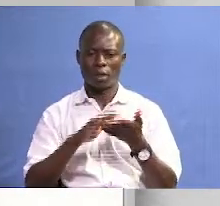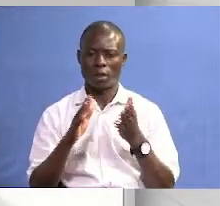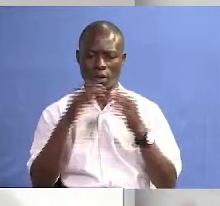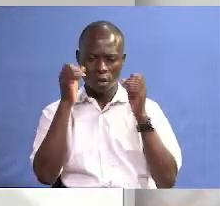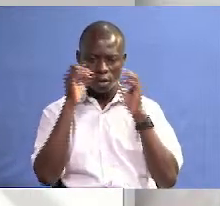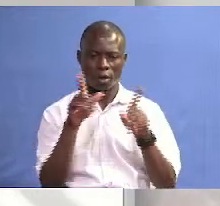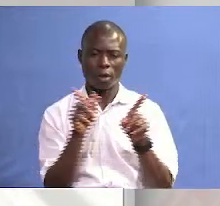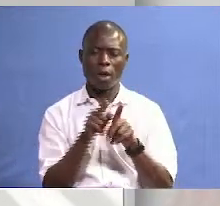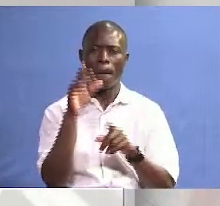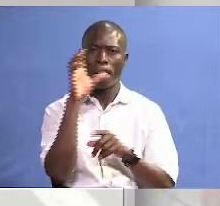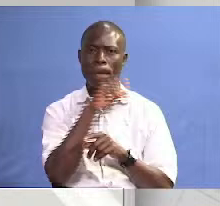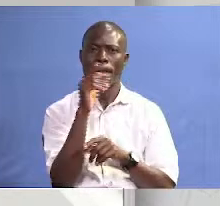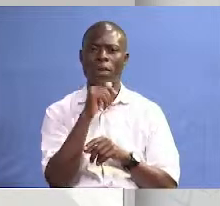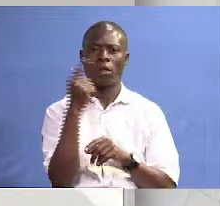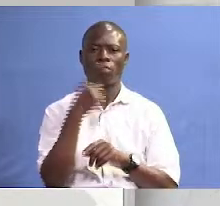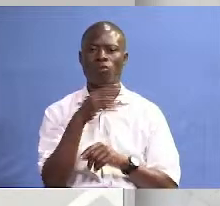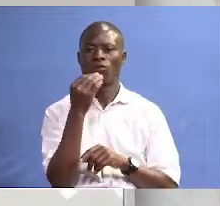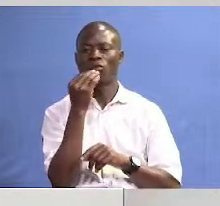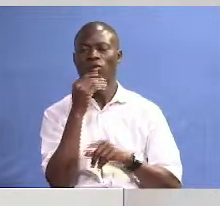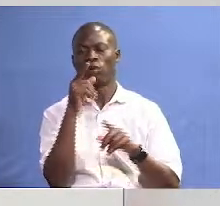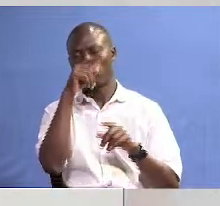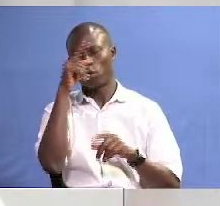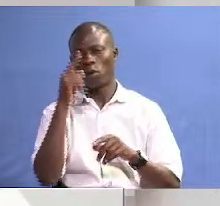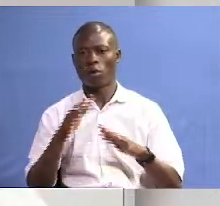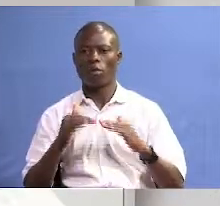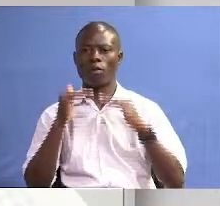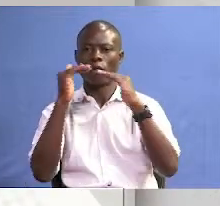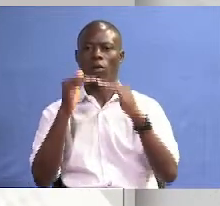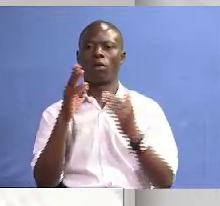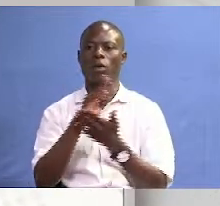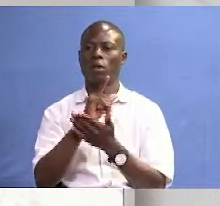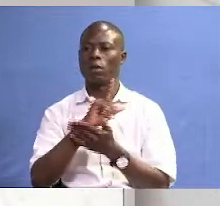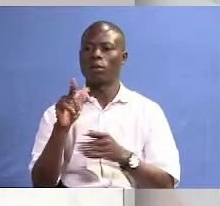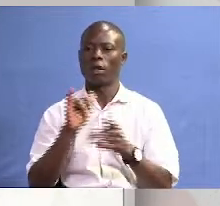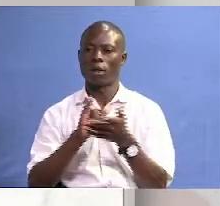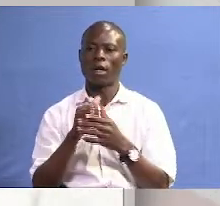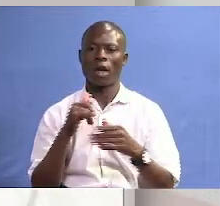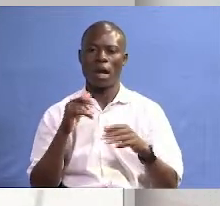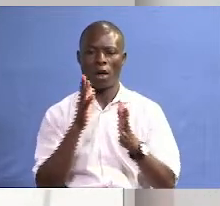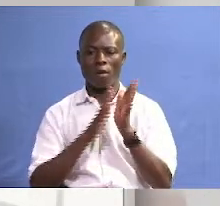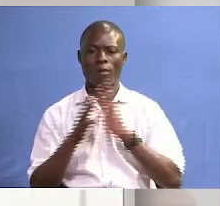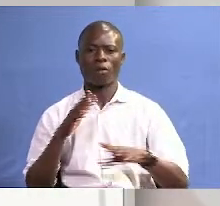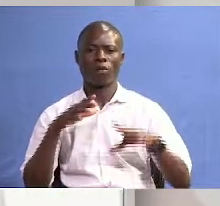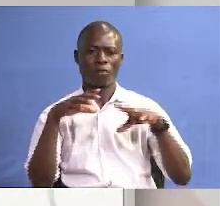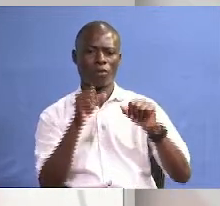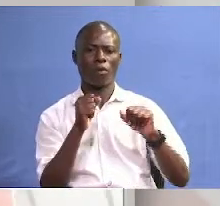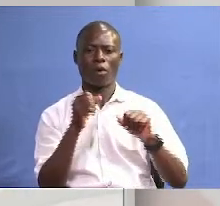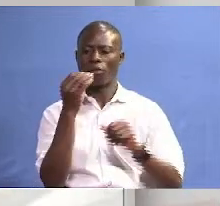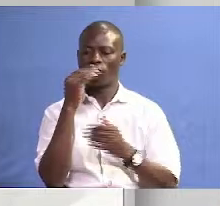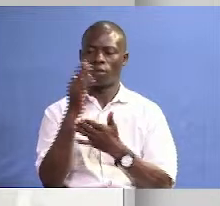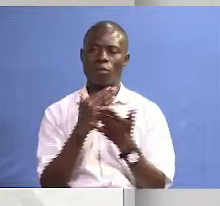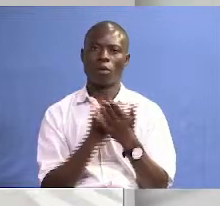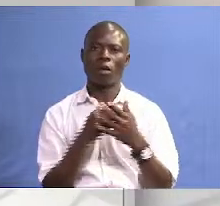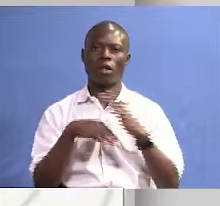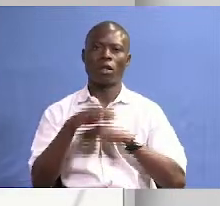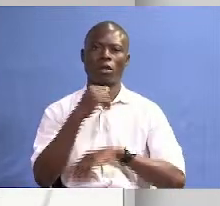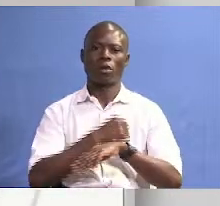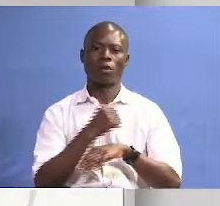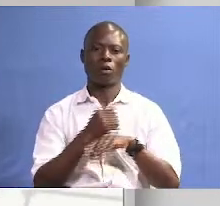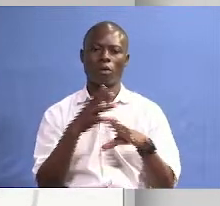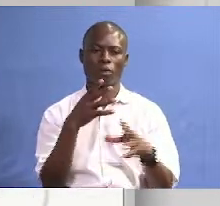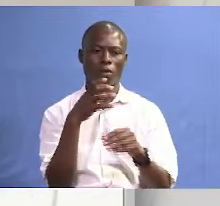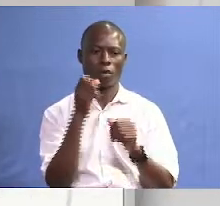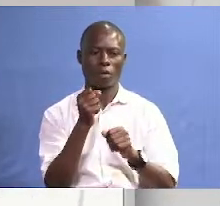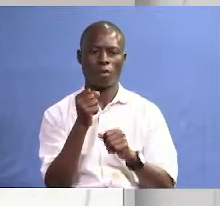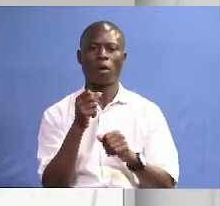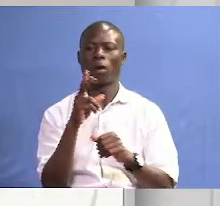country may lack nutrition due to the proposed bill that plans to cut off the food program in schools if the contentious